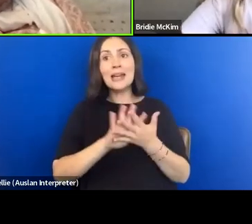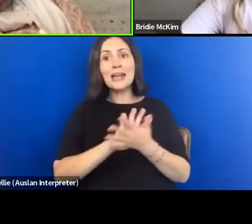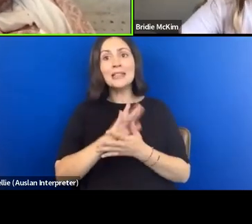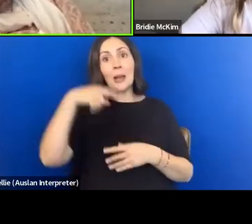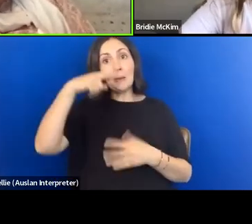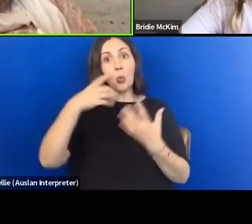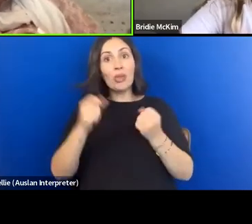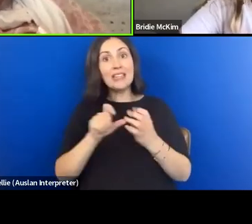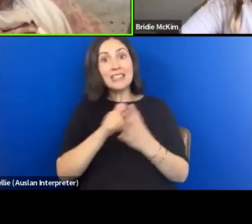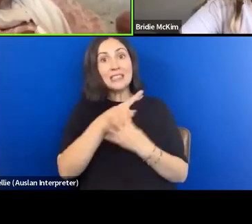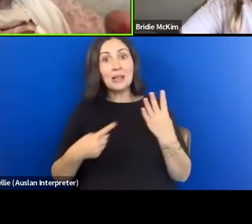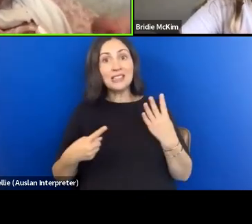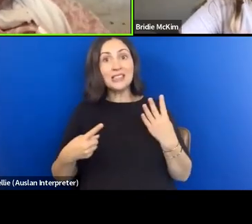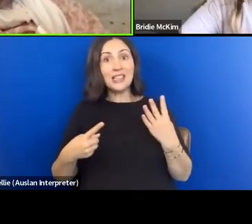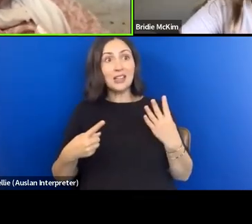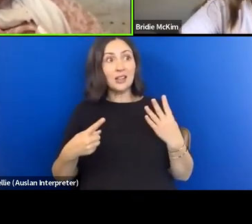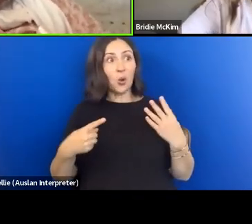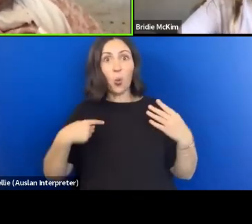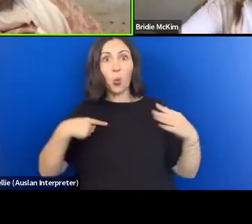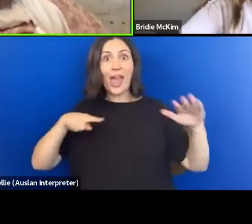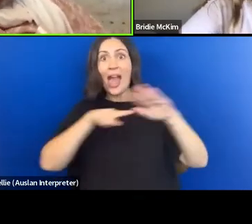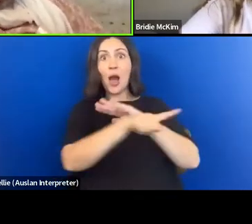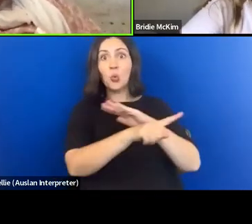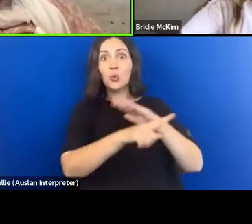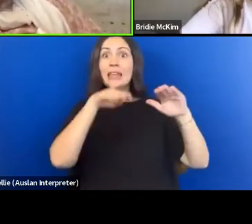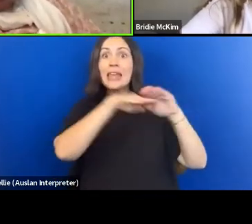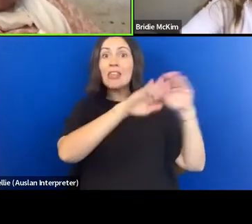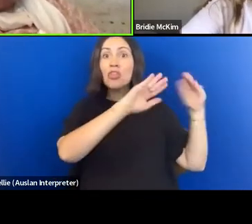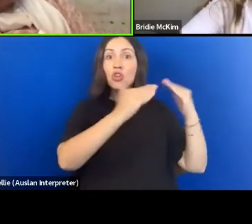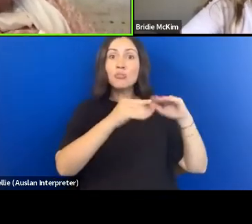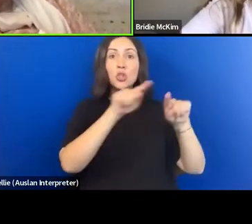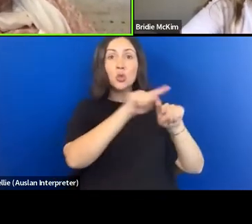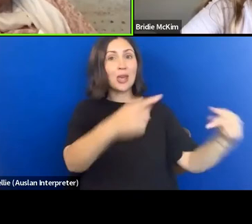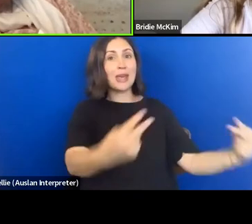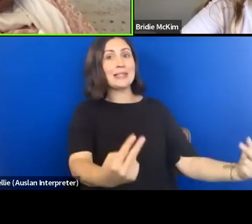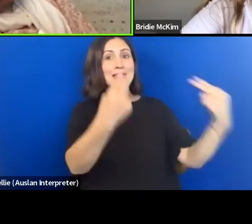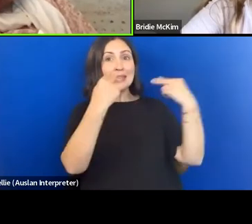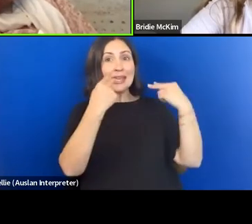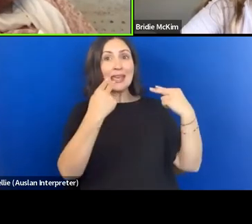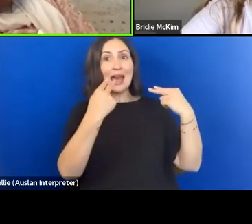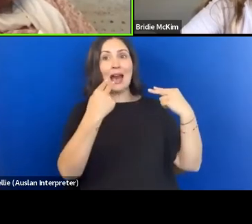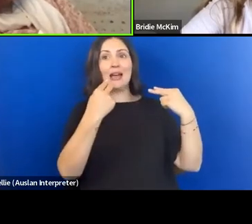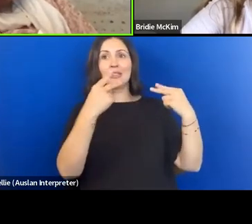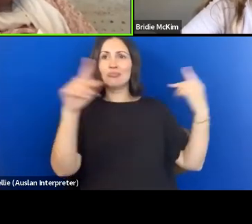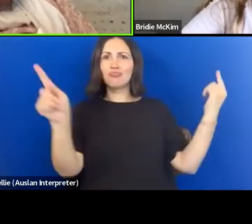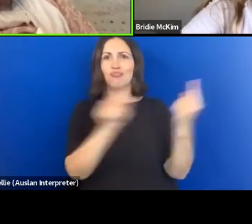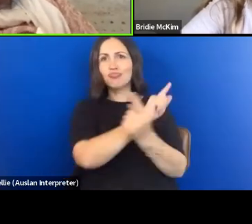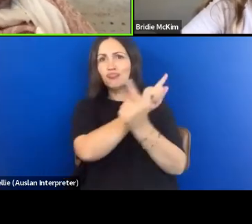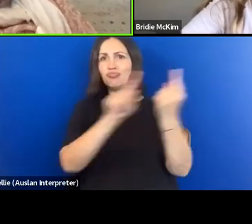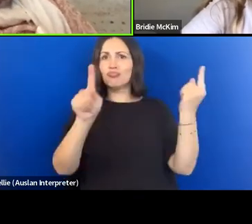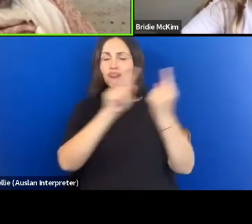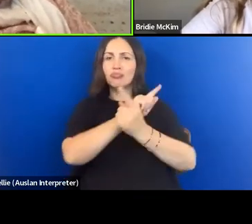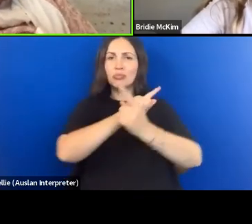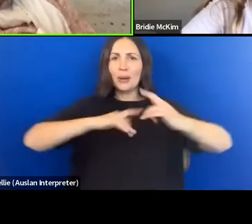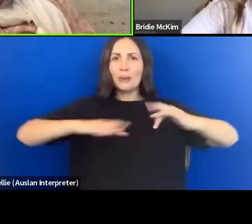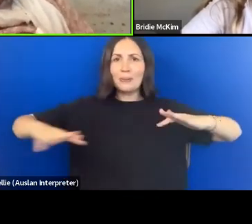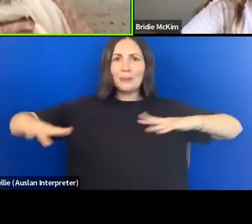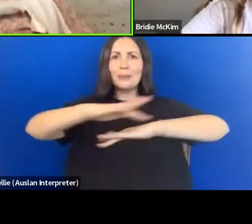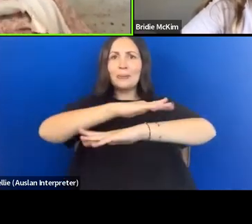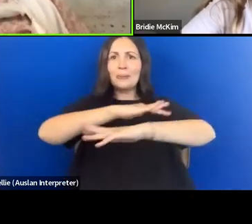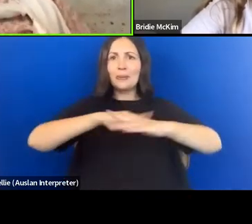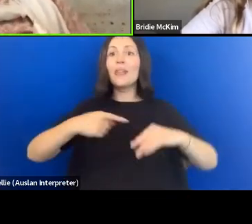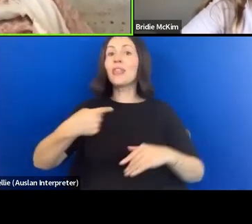about and visible and, you know, taking up space in the community. So that is what I'll be